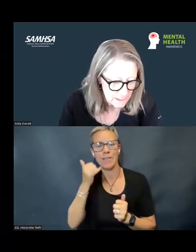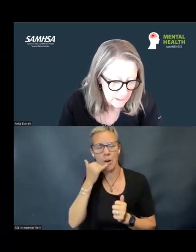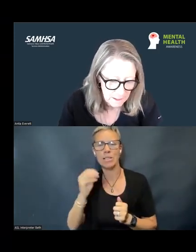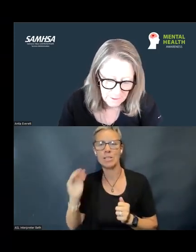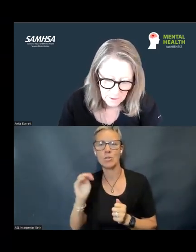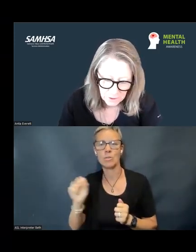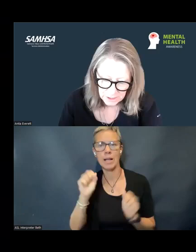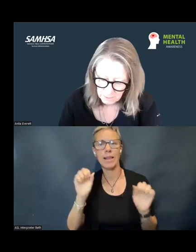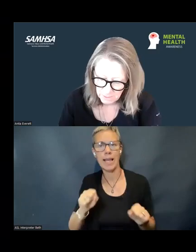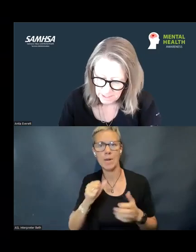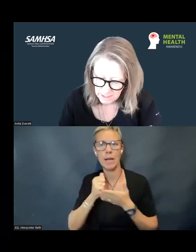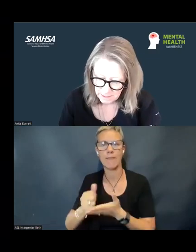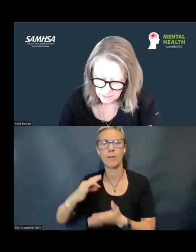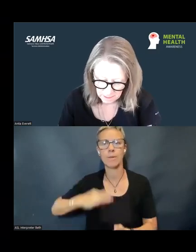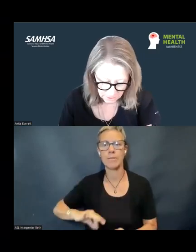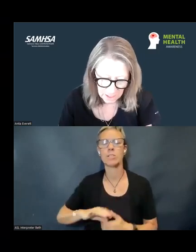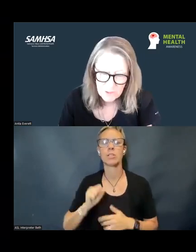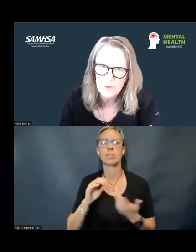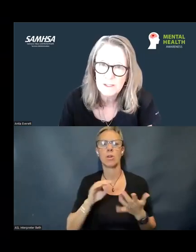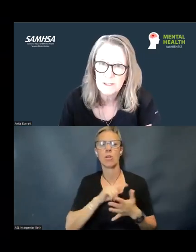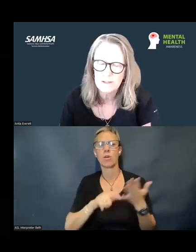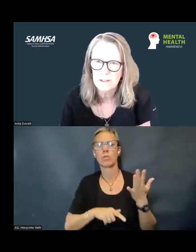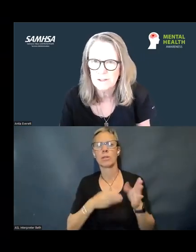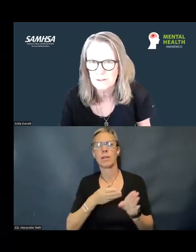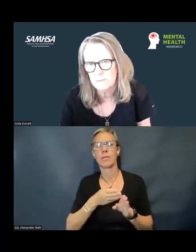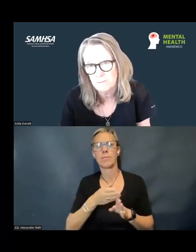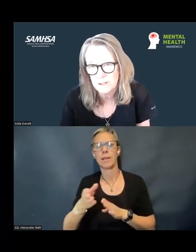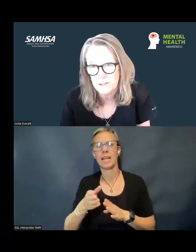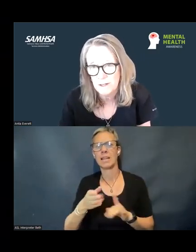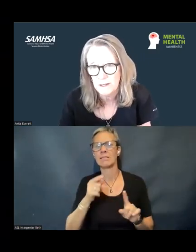Let's see. Those are some of the main do-outs from the